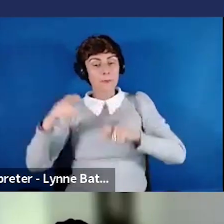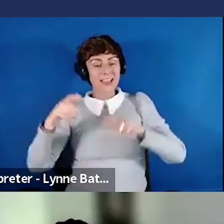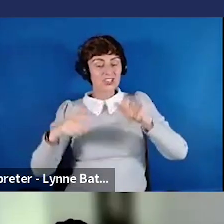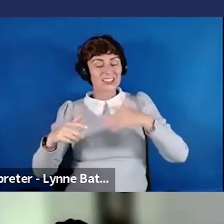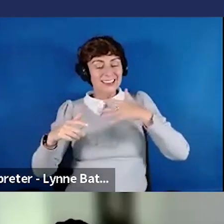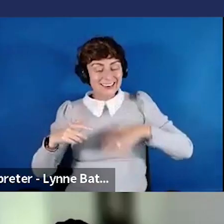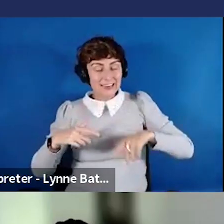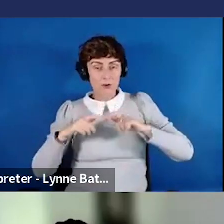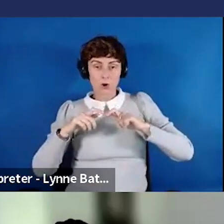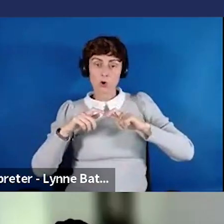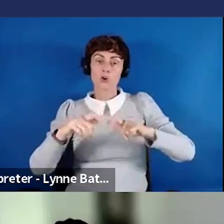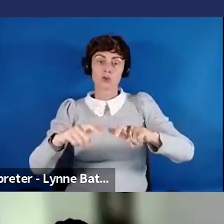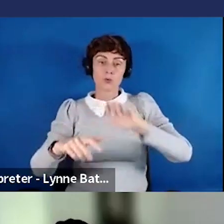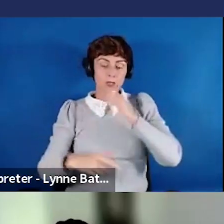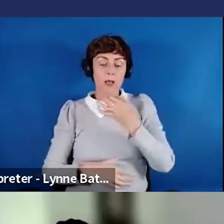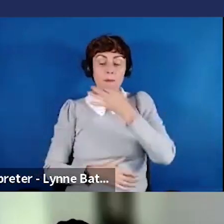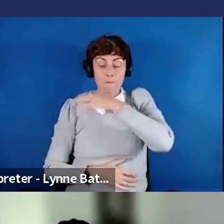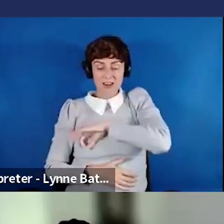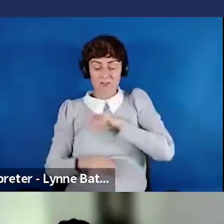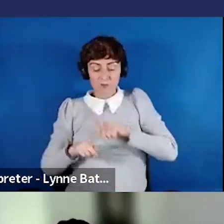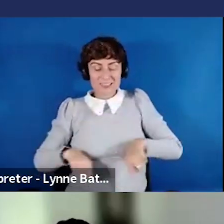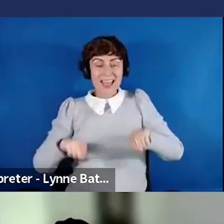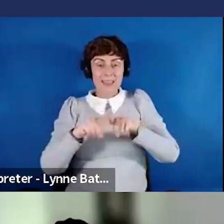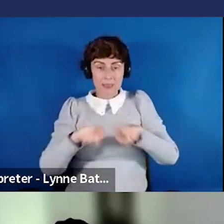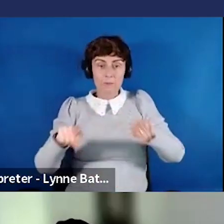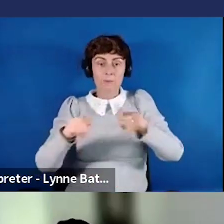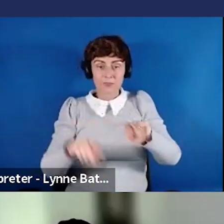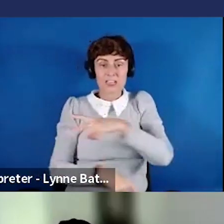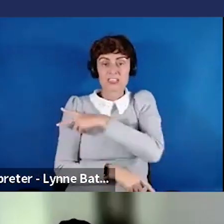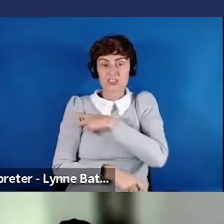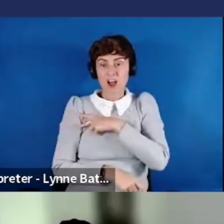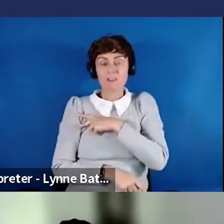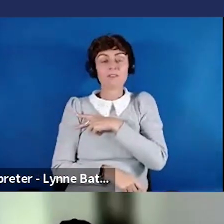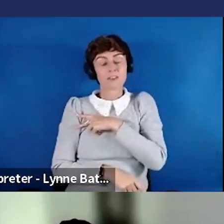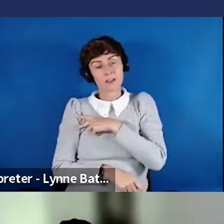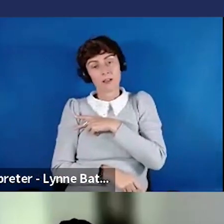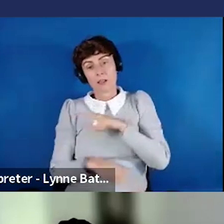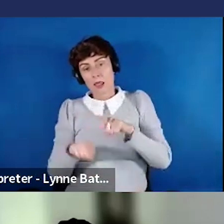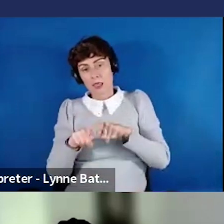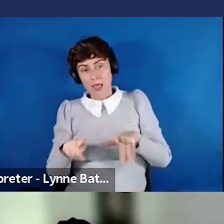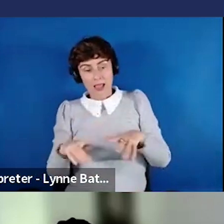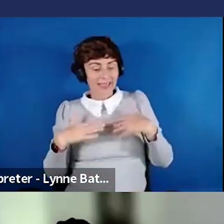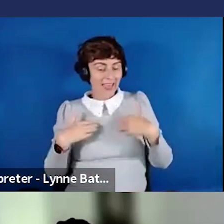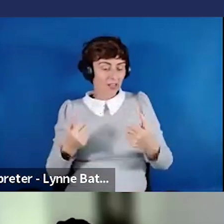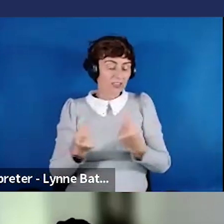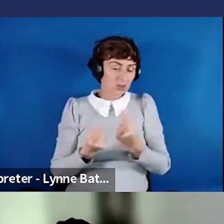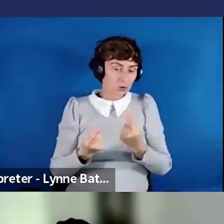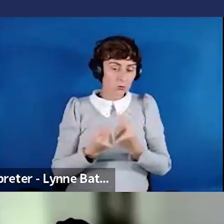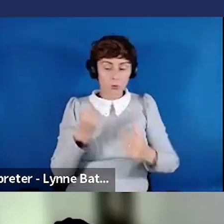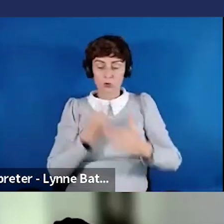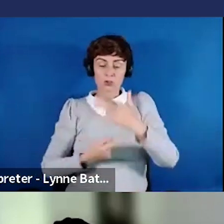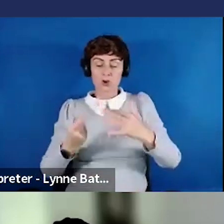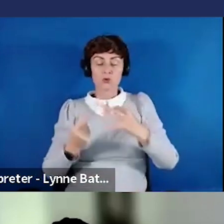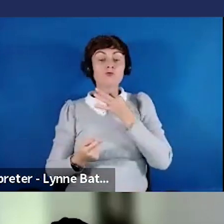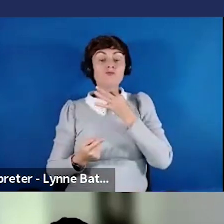continuity and really benefit from continuity. So when you have people that have perinatal mental health or social risk factors,